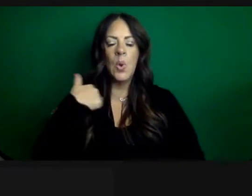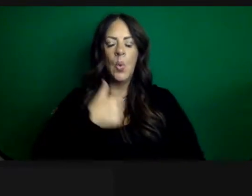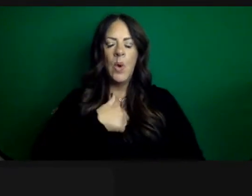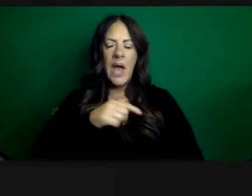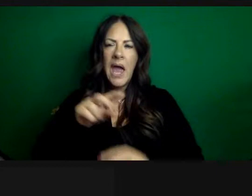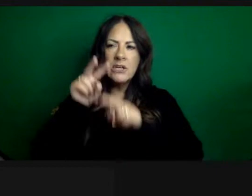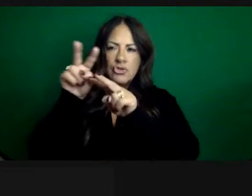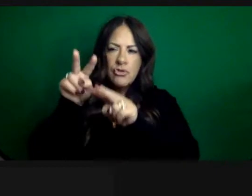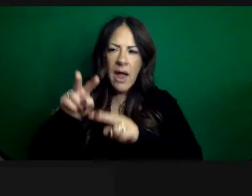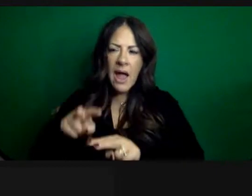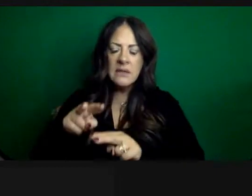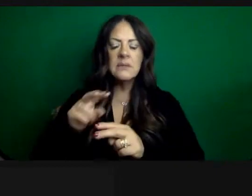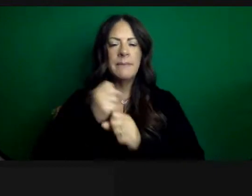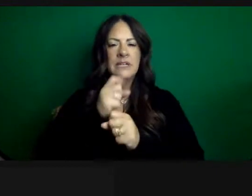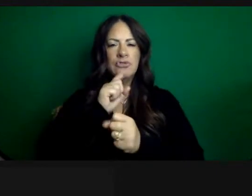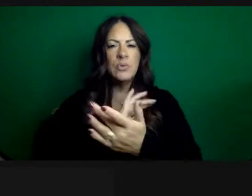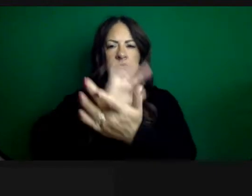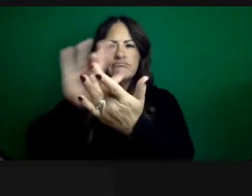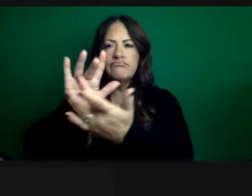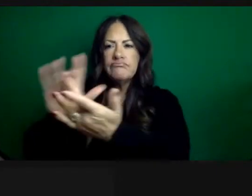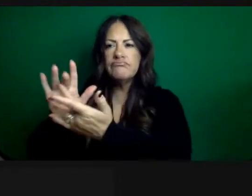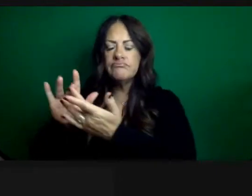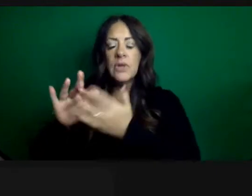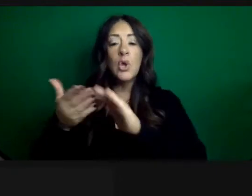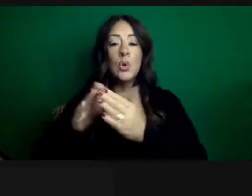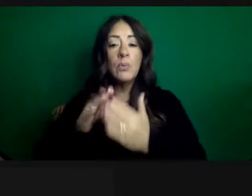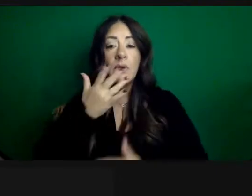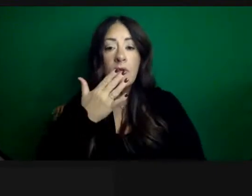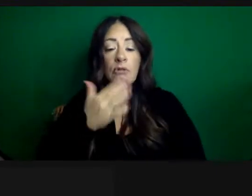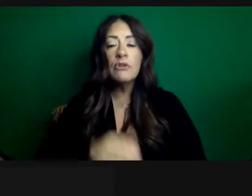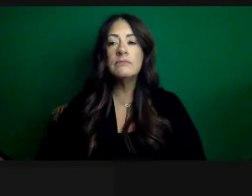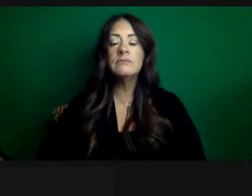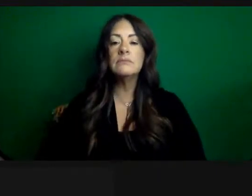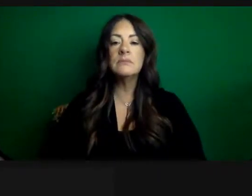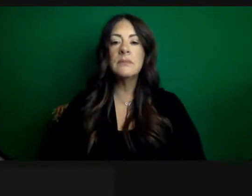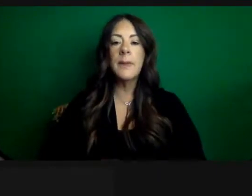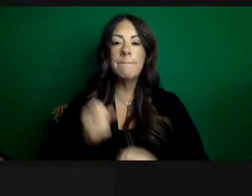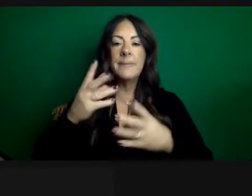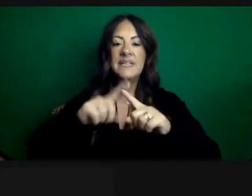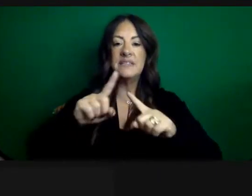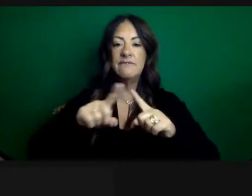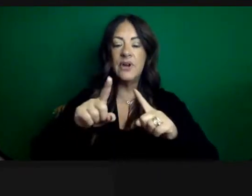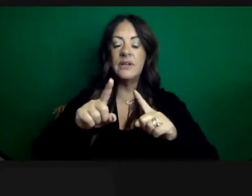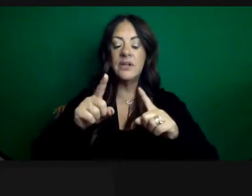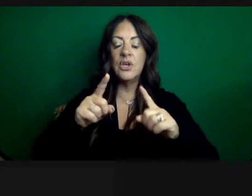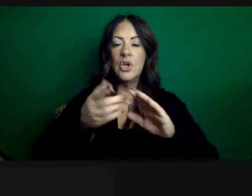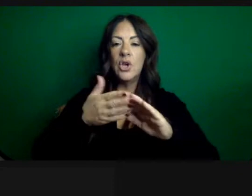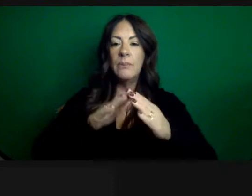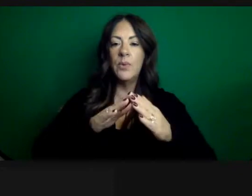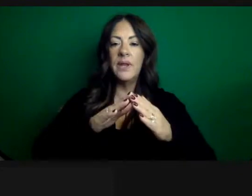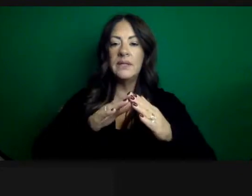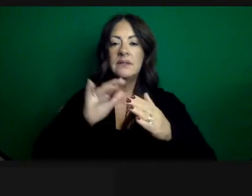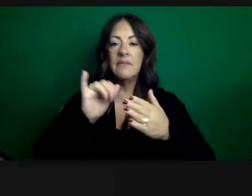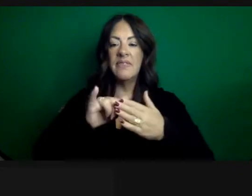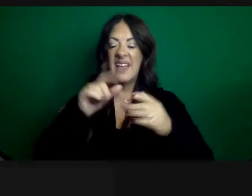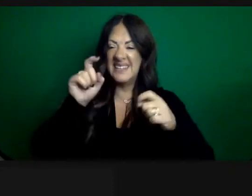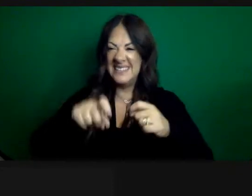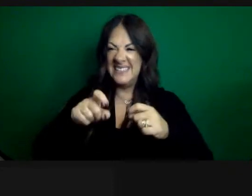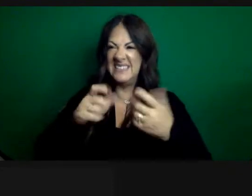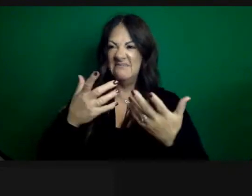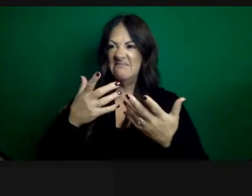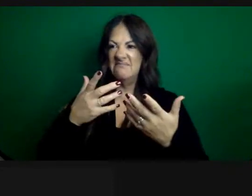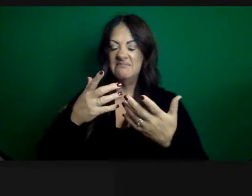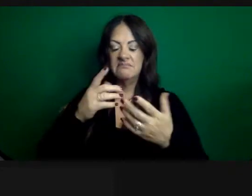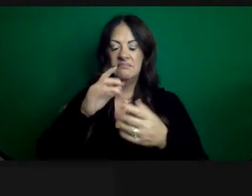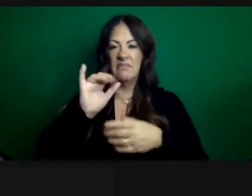to reach communities of color, communities that have been disproportionately impacted, we have to have that data. We're working on it with